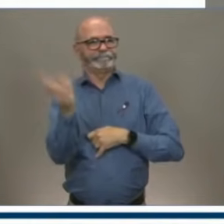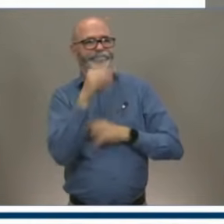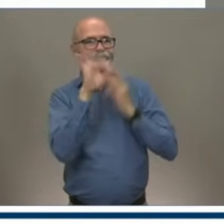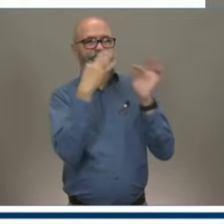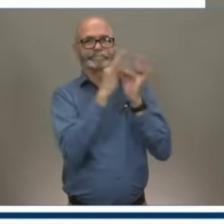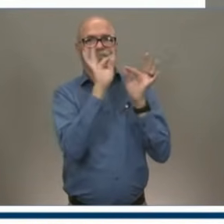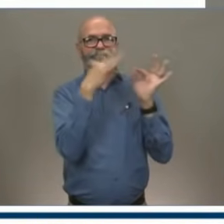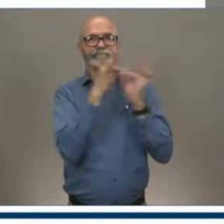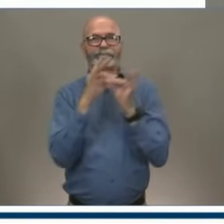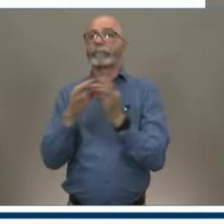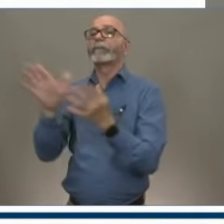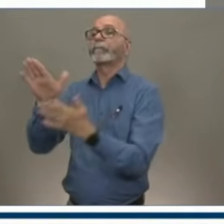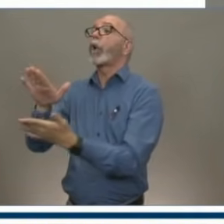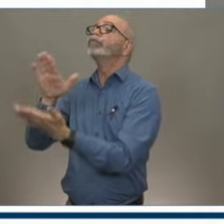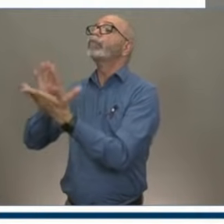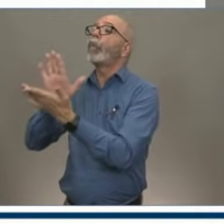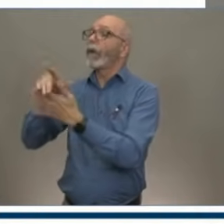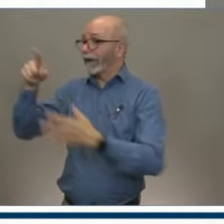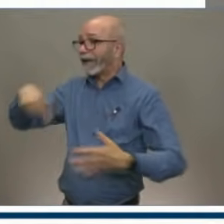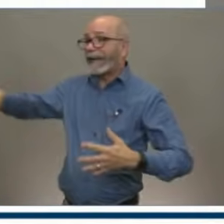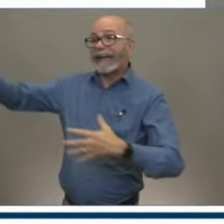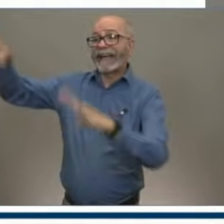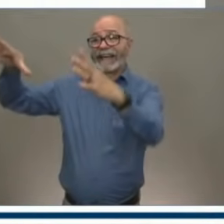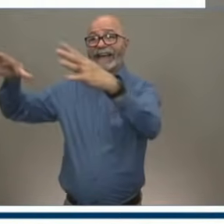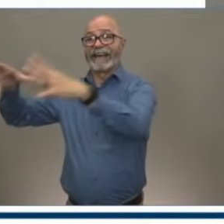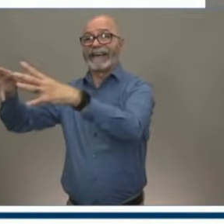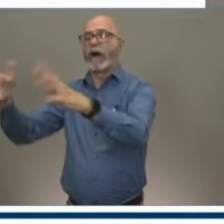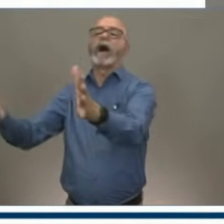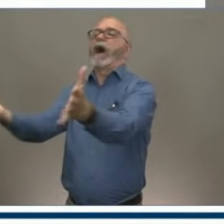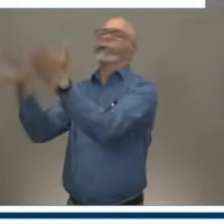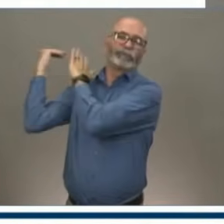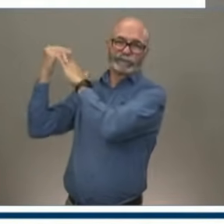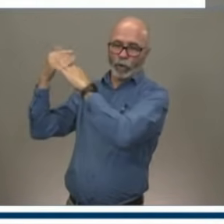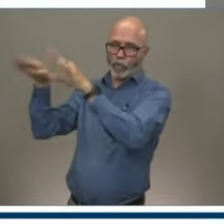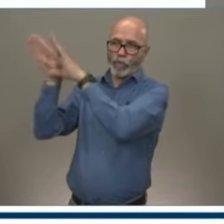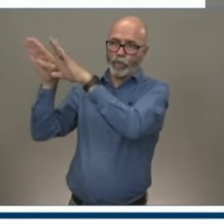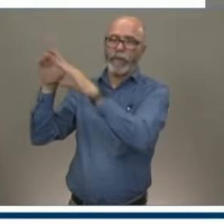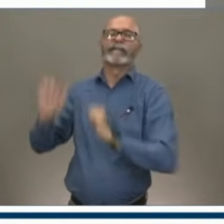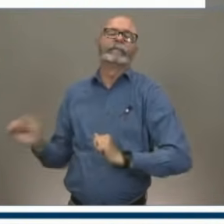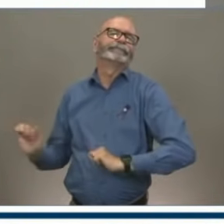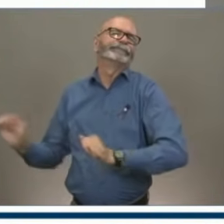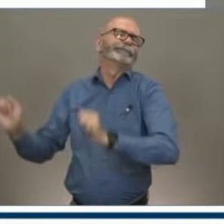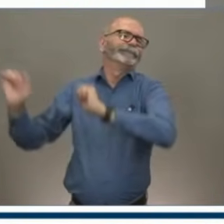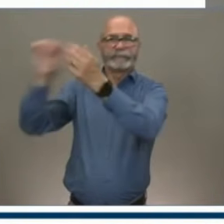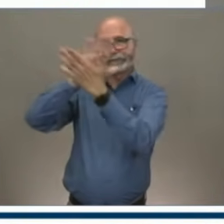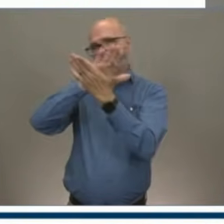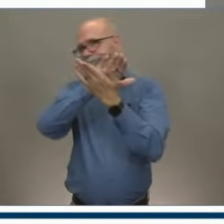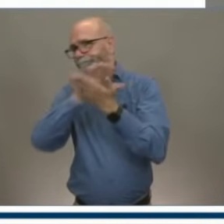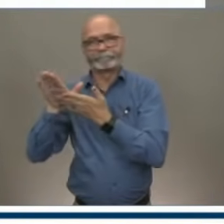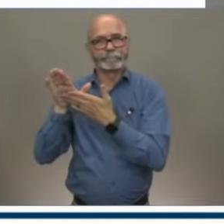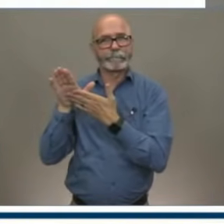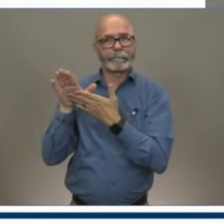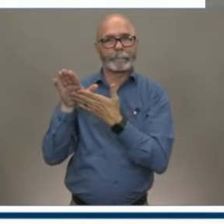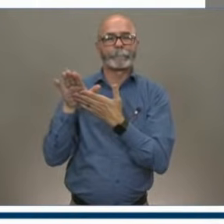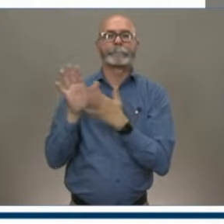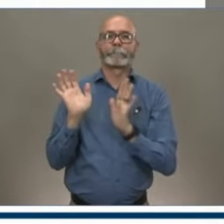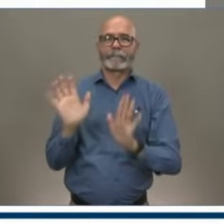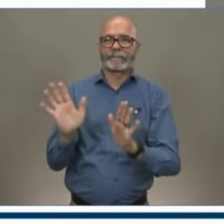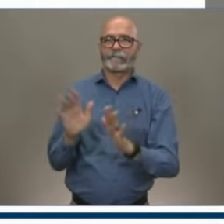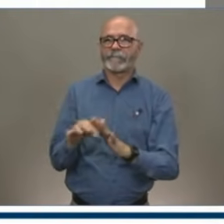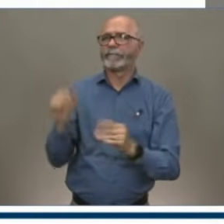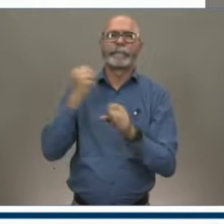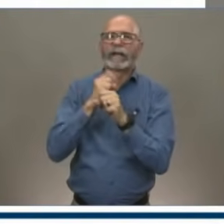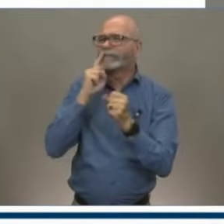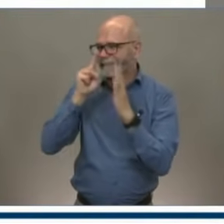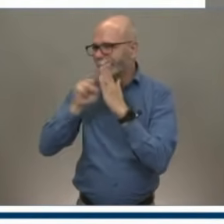time to allow both work to be done in the school, but allow some further assessment if we need